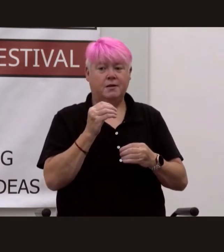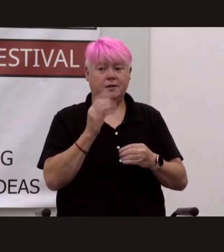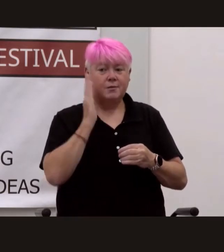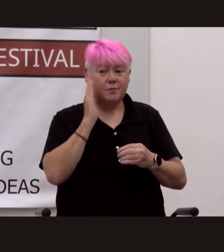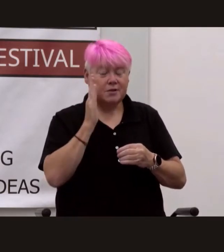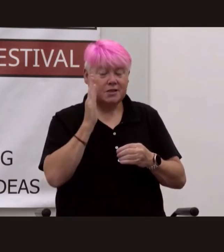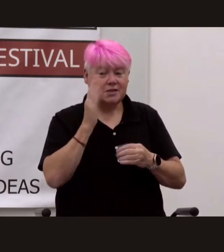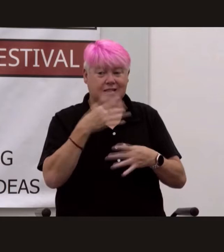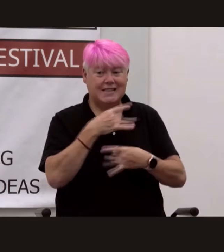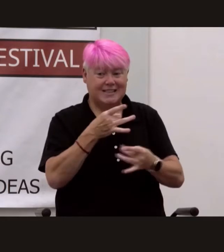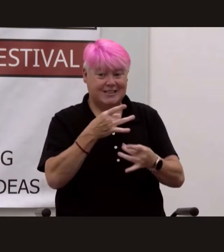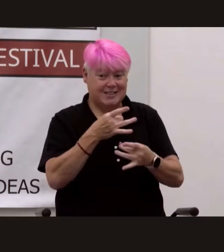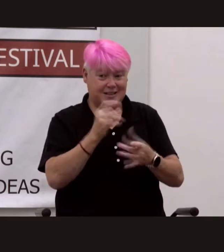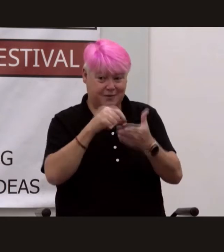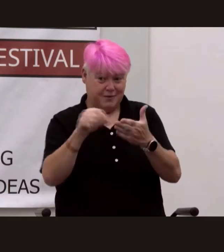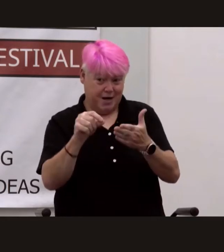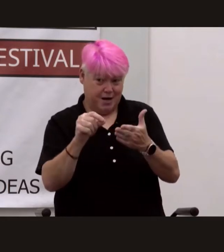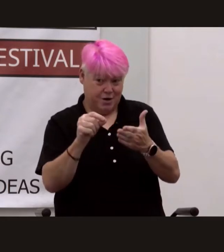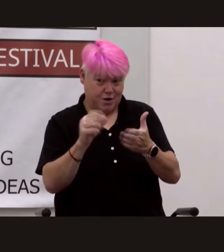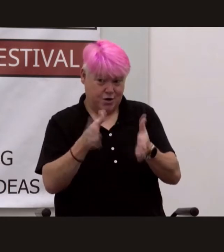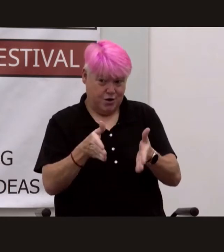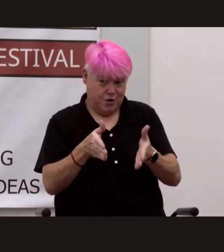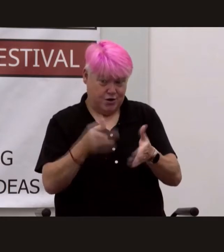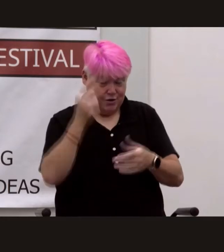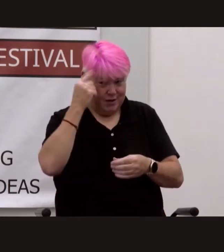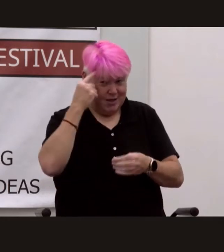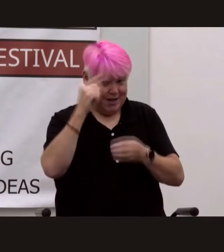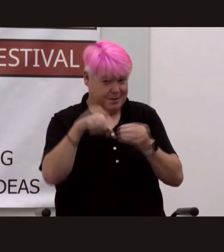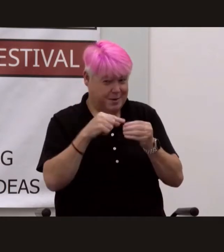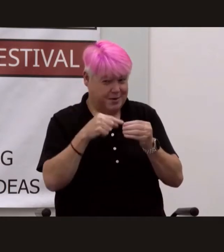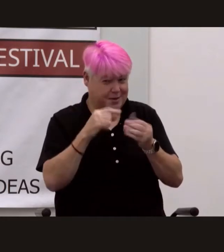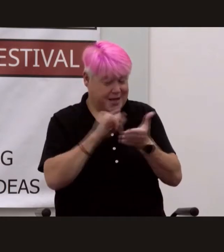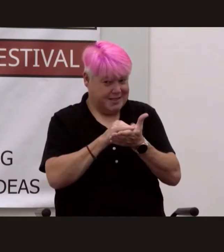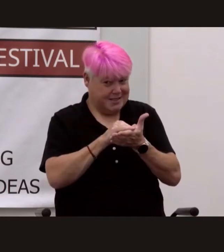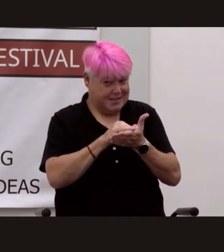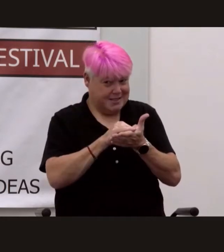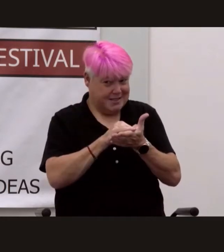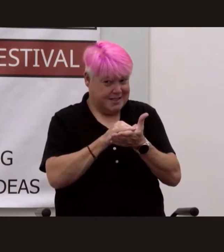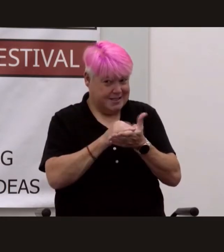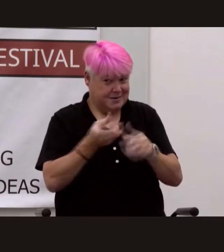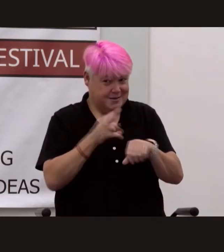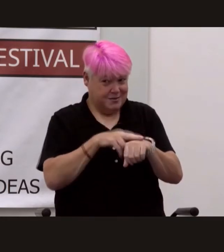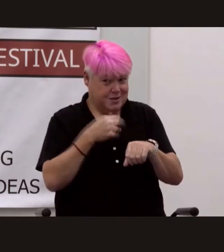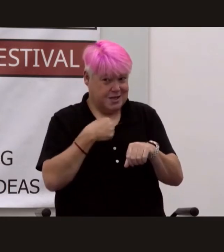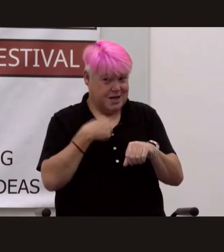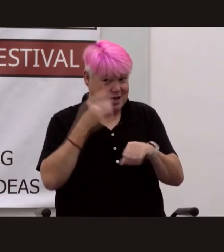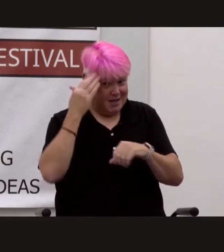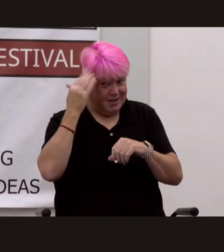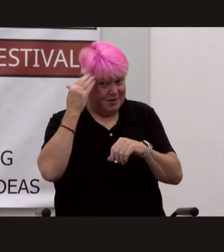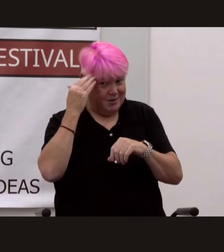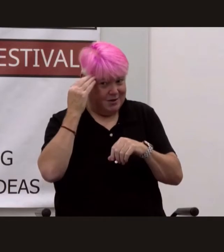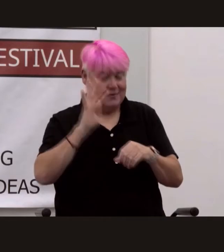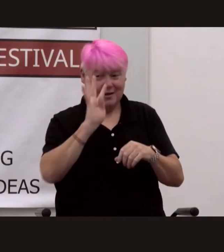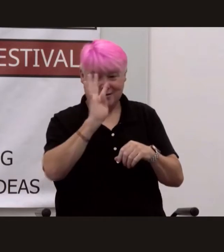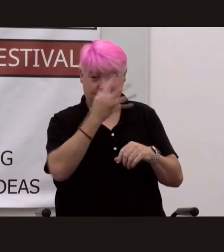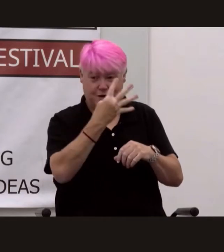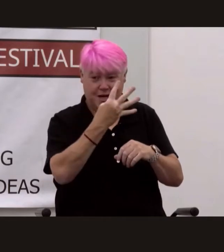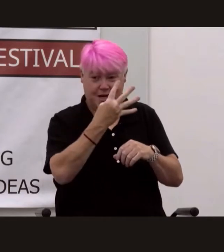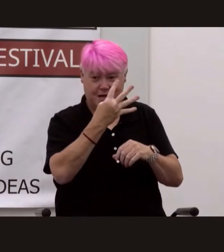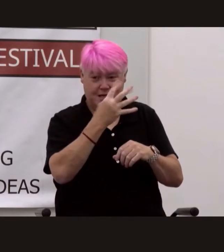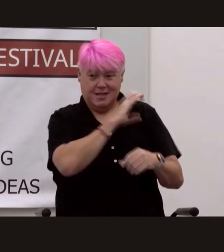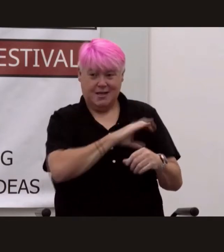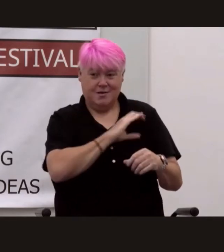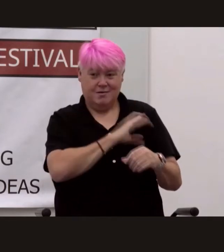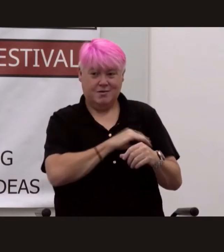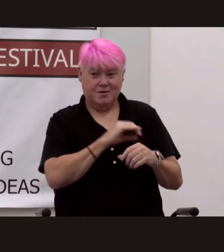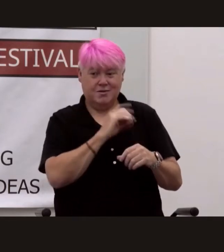interesting for a writer to think about that, because of course I knew, having created the characters, exactly what they would be